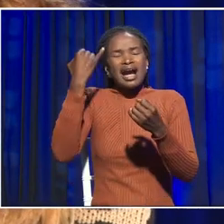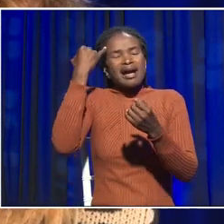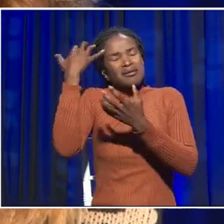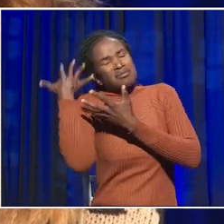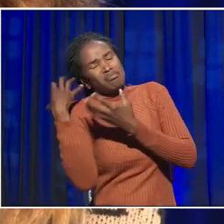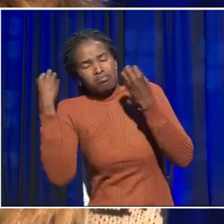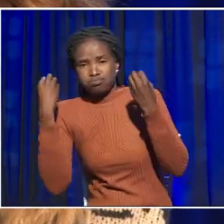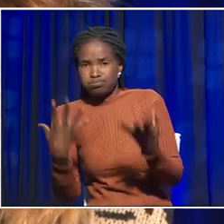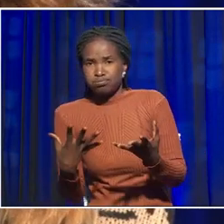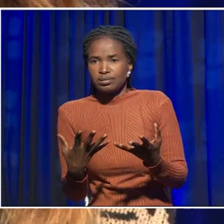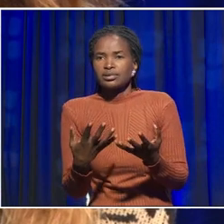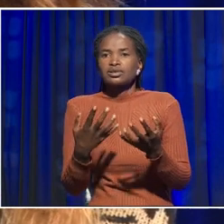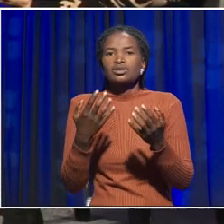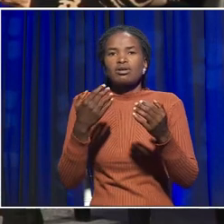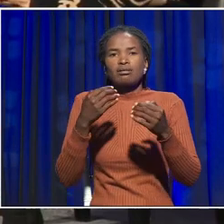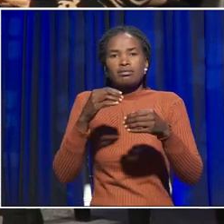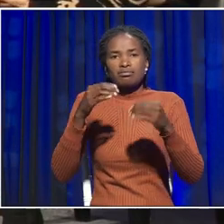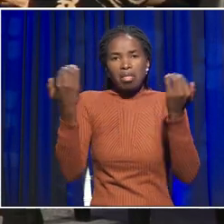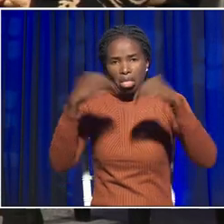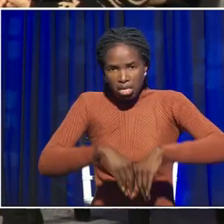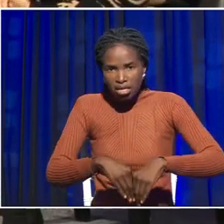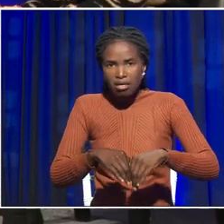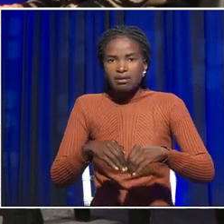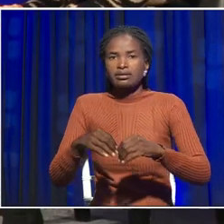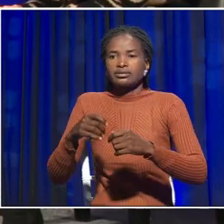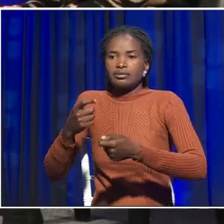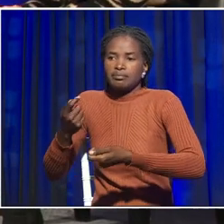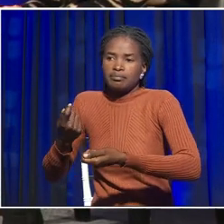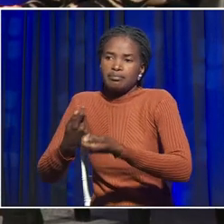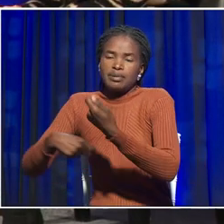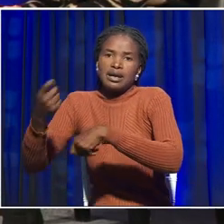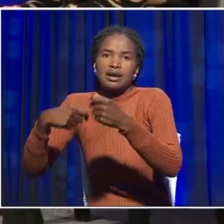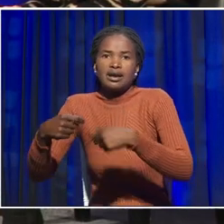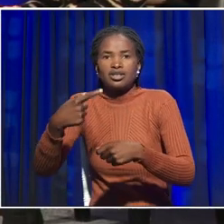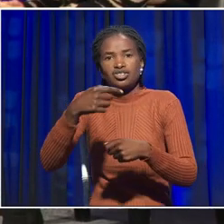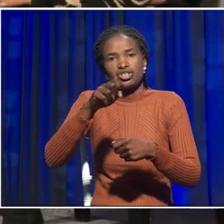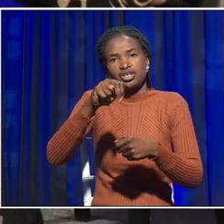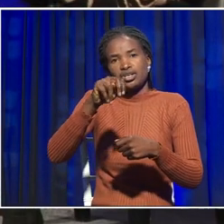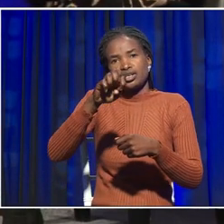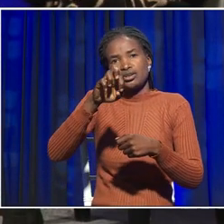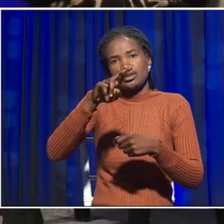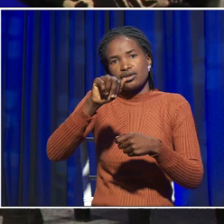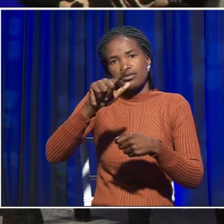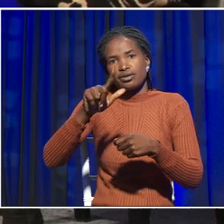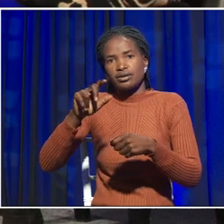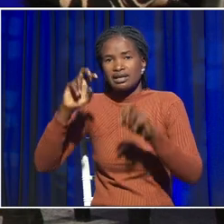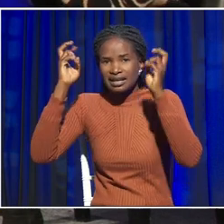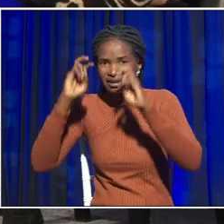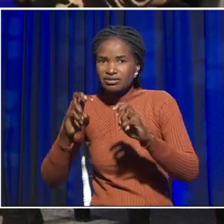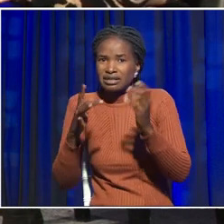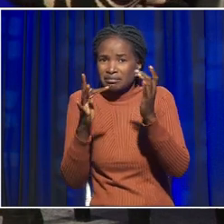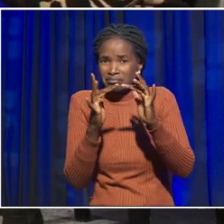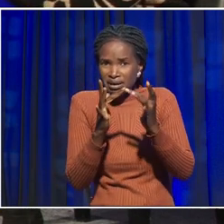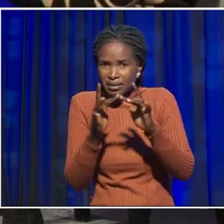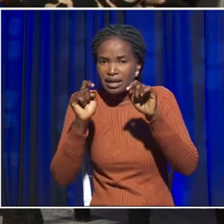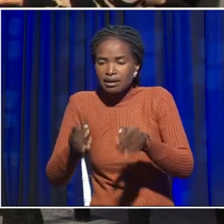is when also they sort of flopped. They had to sell General Electric's digital, and now they're focusing in what they're doing